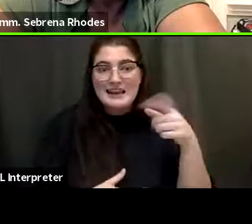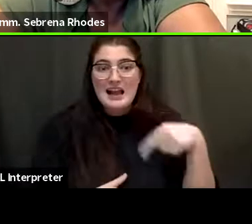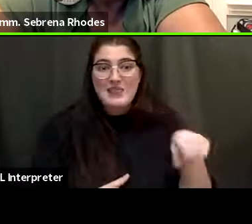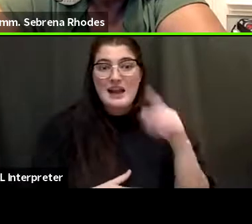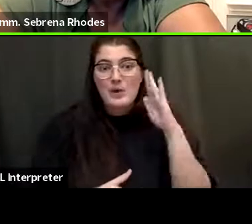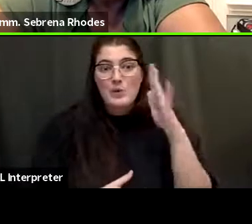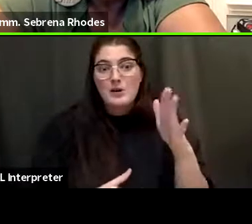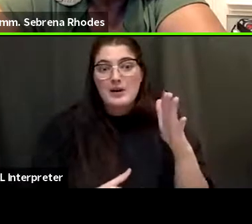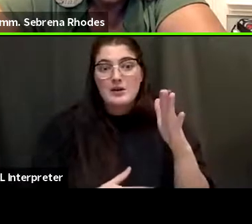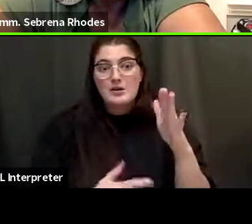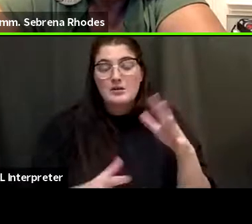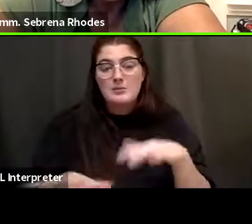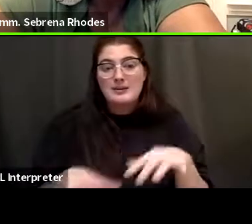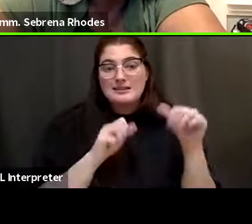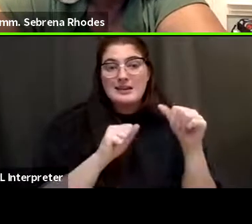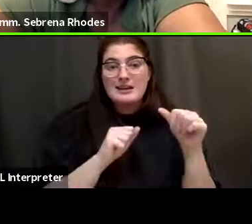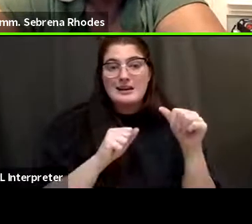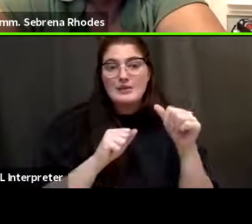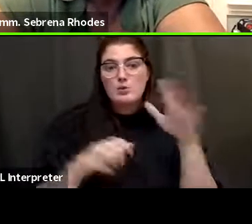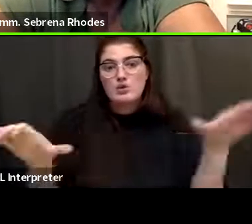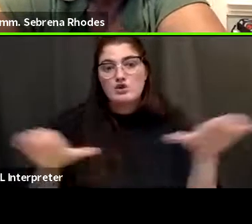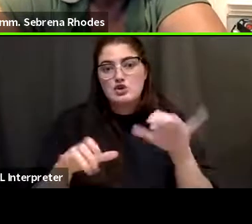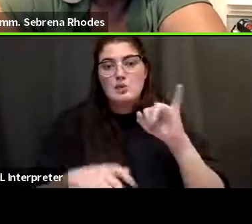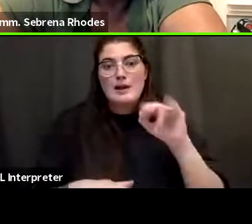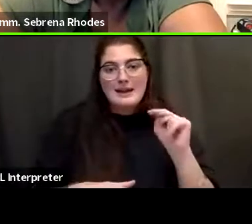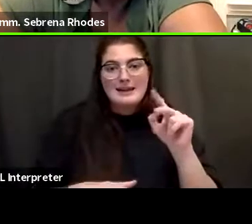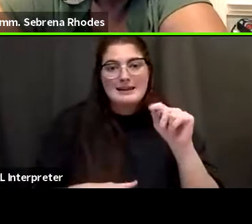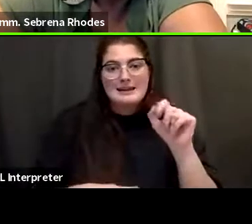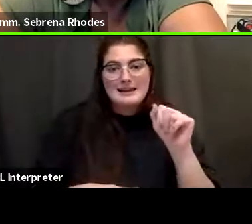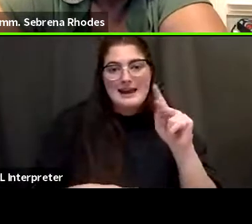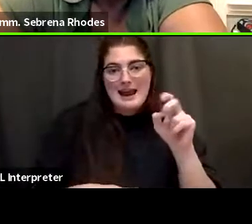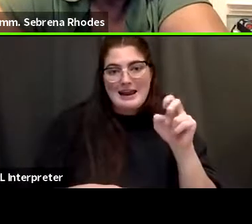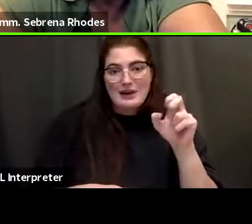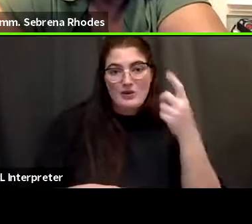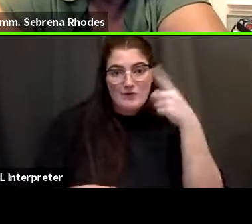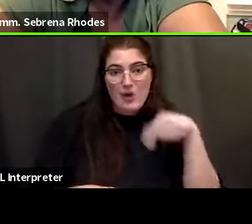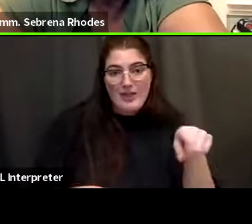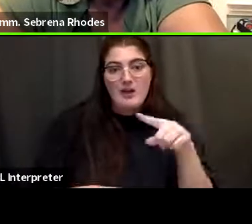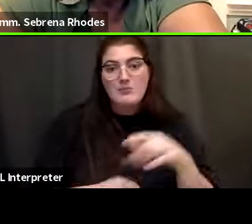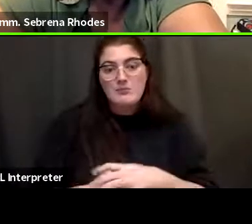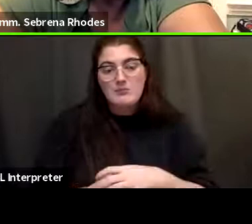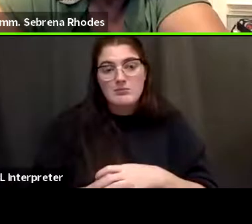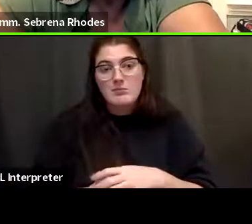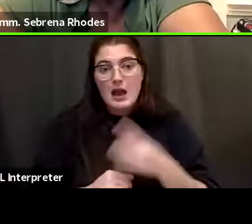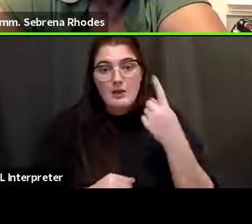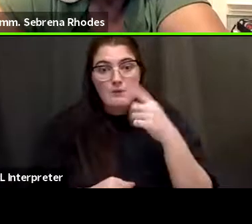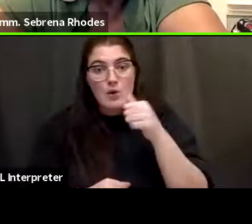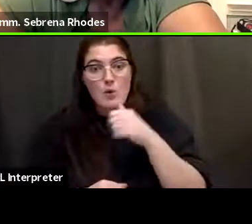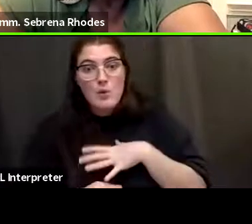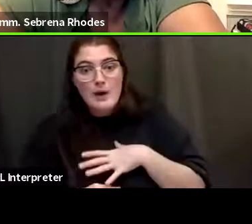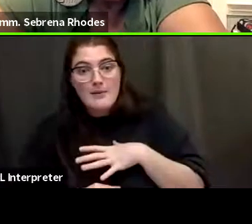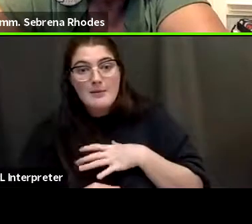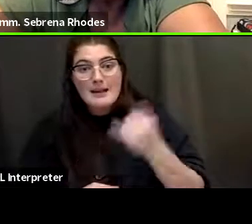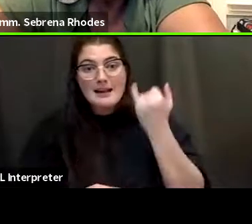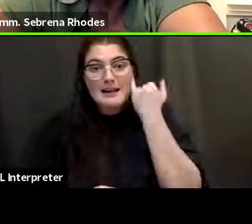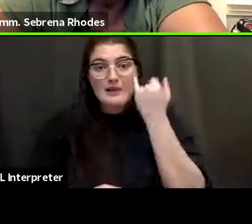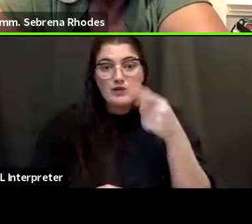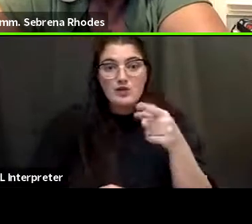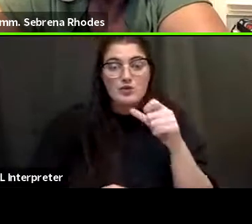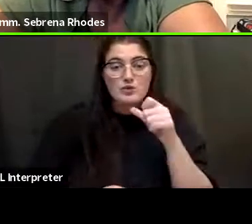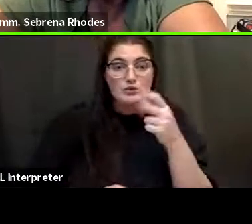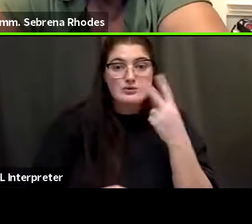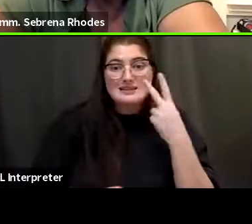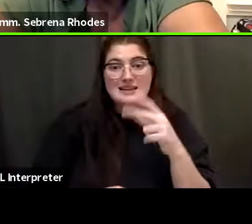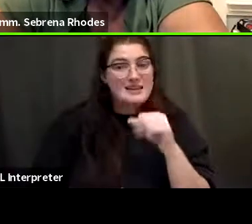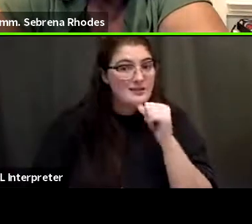taken, they are due intake for them. As far as the women goes, if you see unhoused